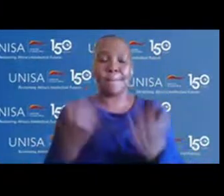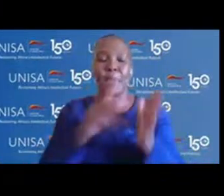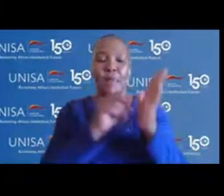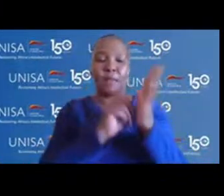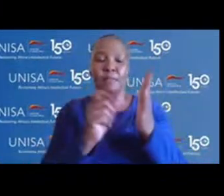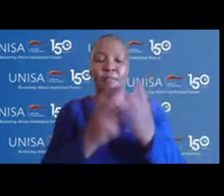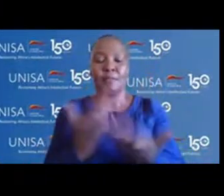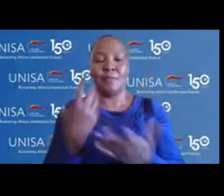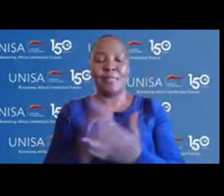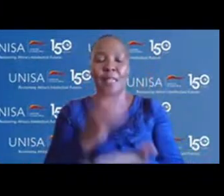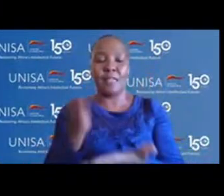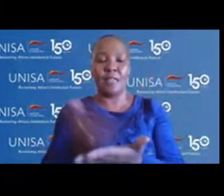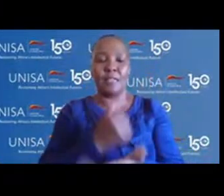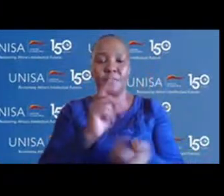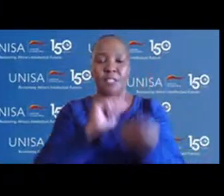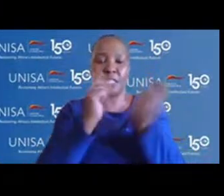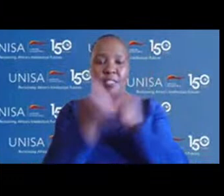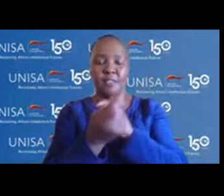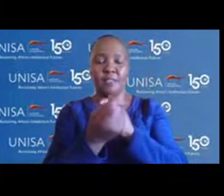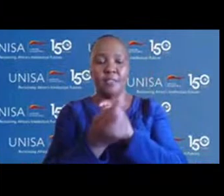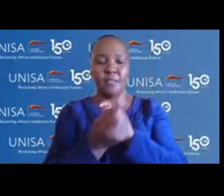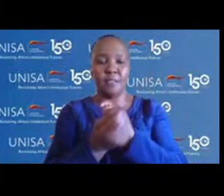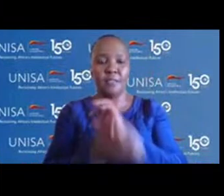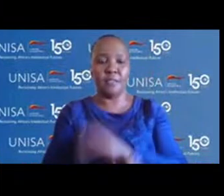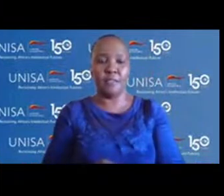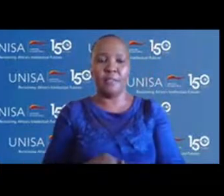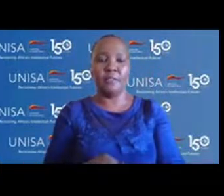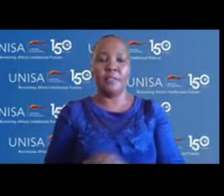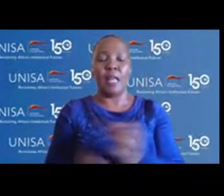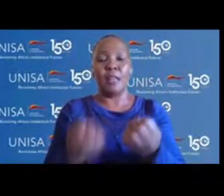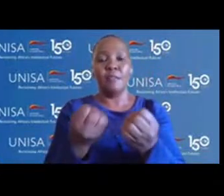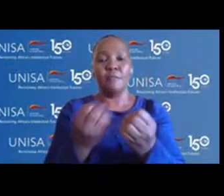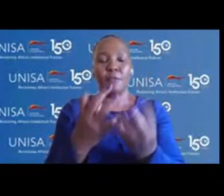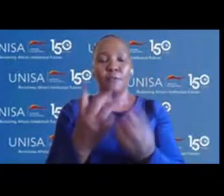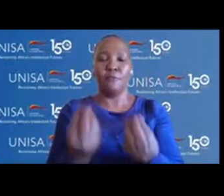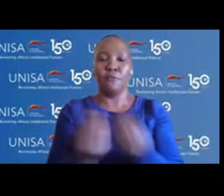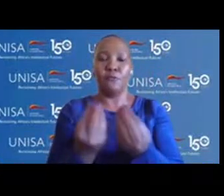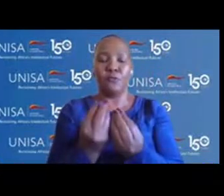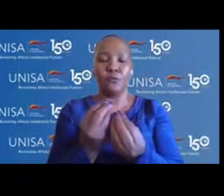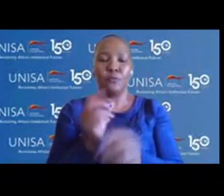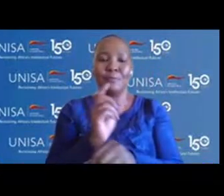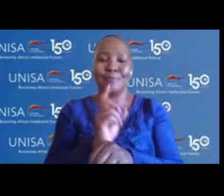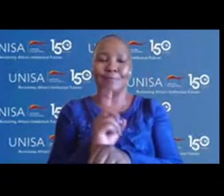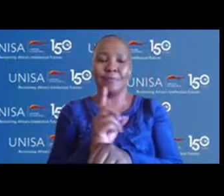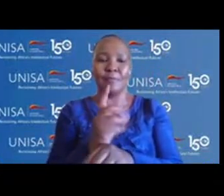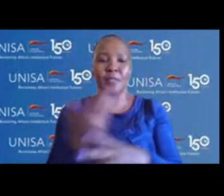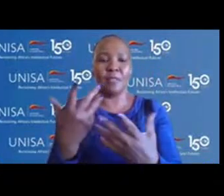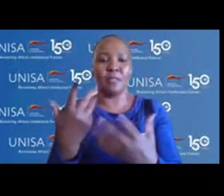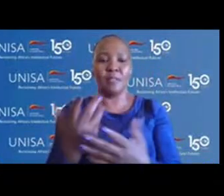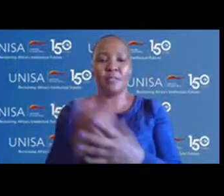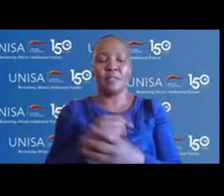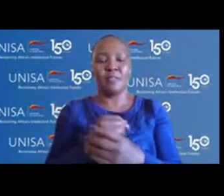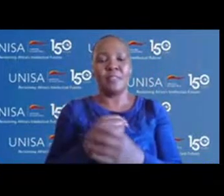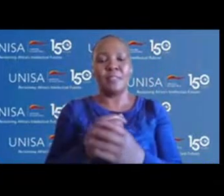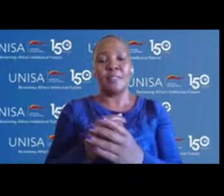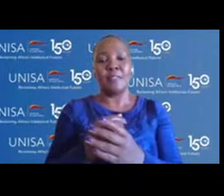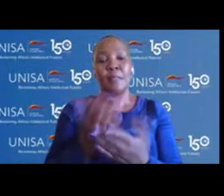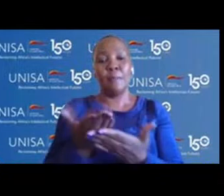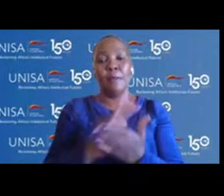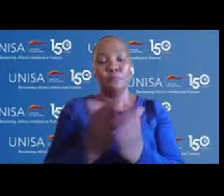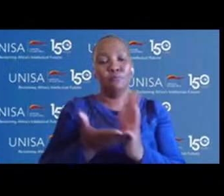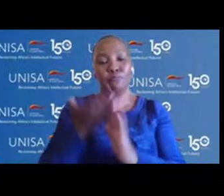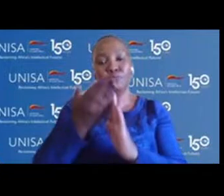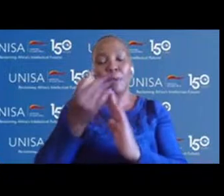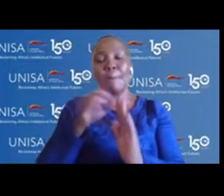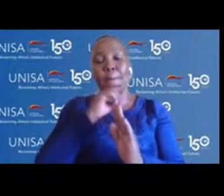Save Changes. All right, give it a few seconds. Again, the page will always scroll to the top. So it means I'm going to just scroll down,